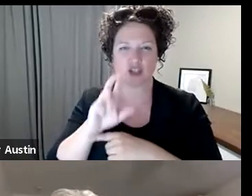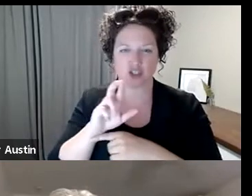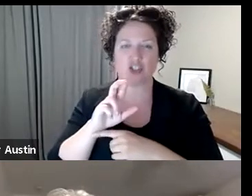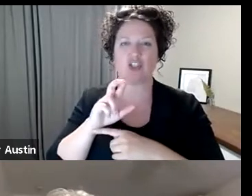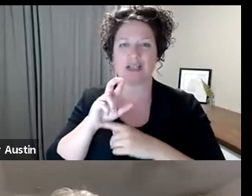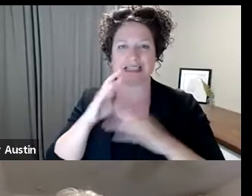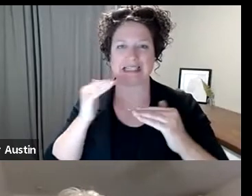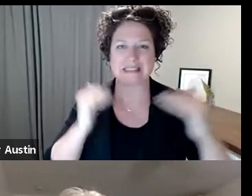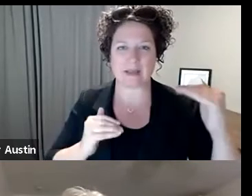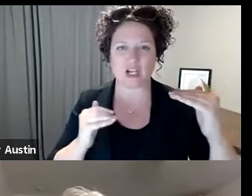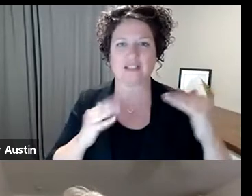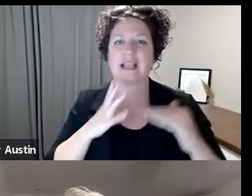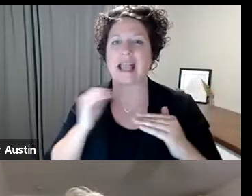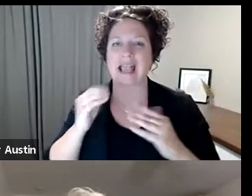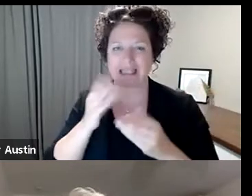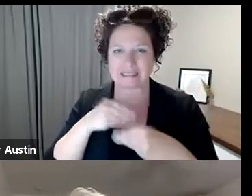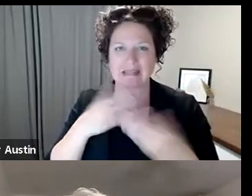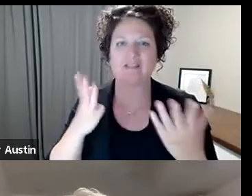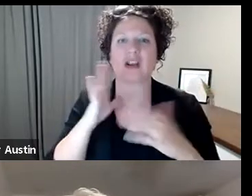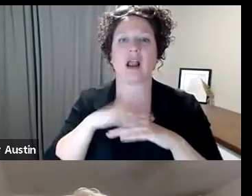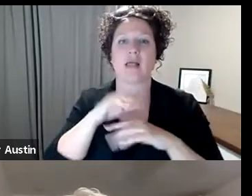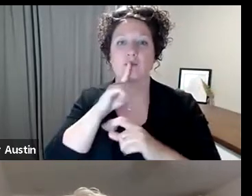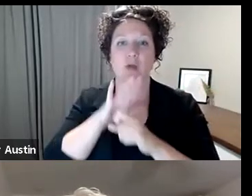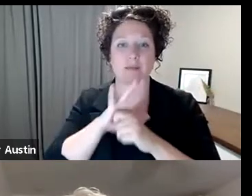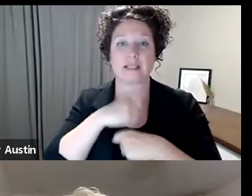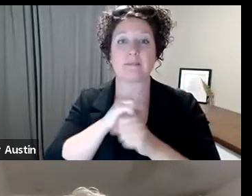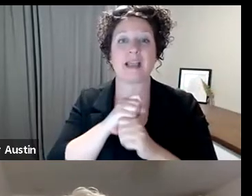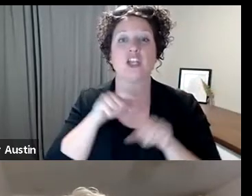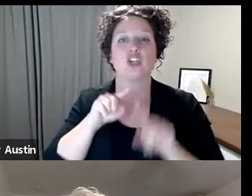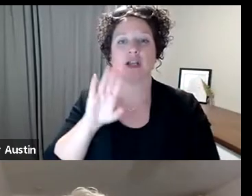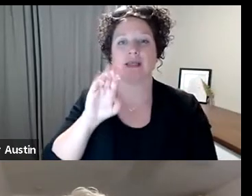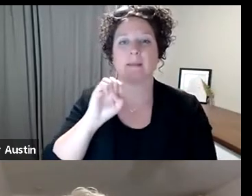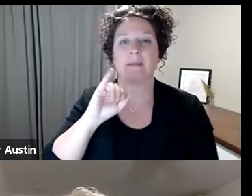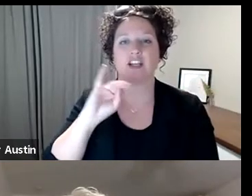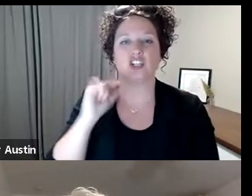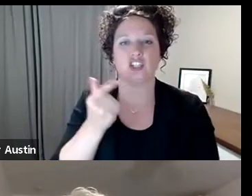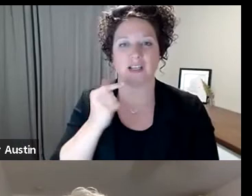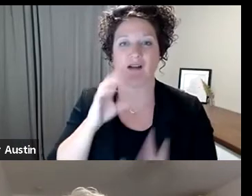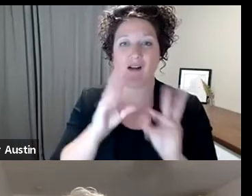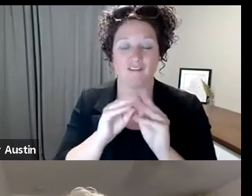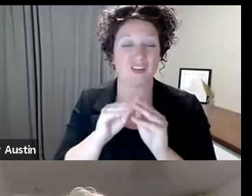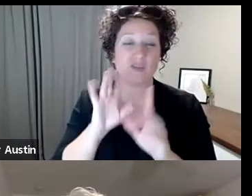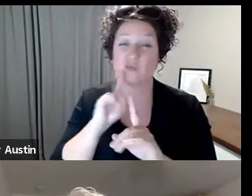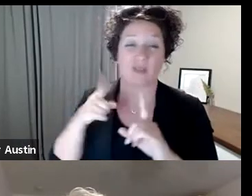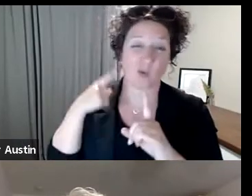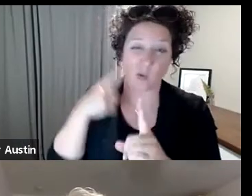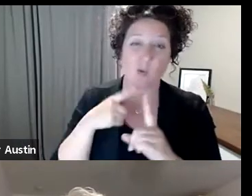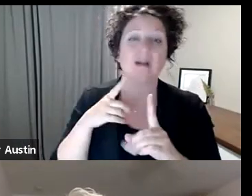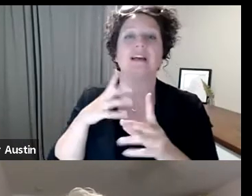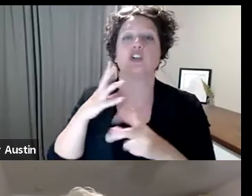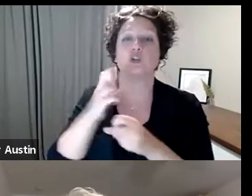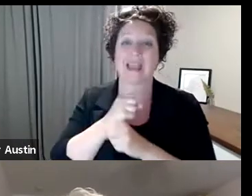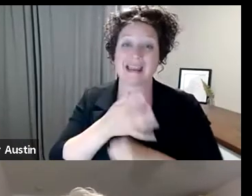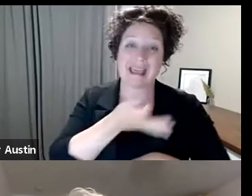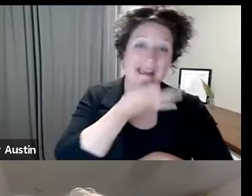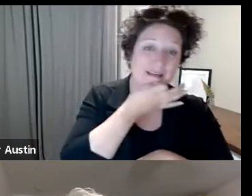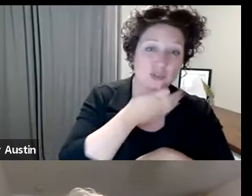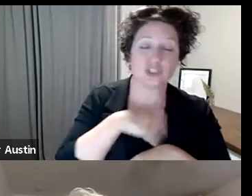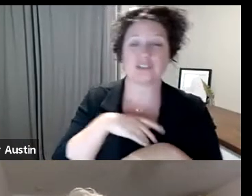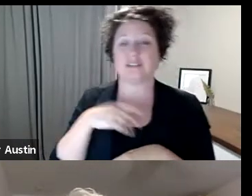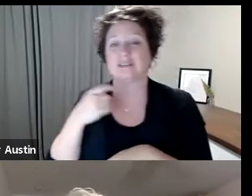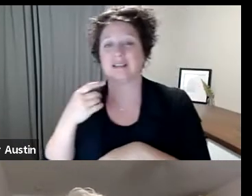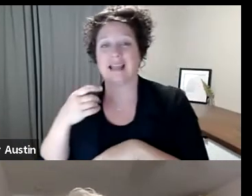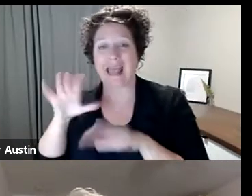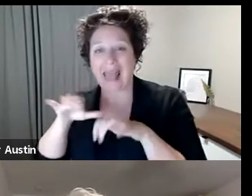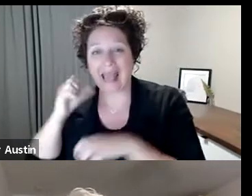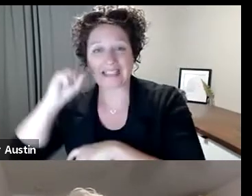delivering on the promises made in the famous Beijing conference. The goal is to get experts, grassroots activists, government